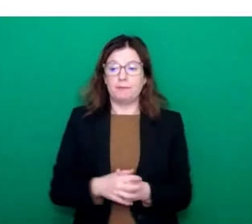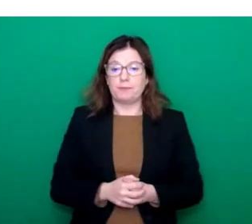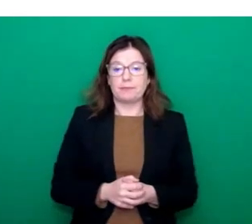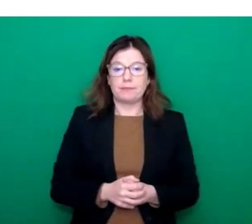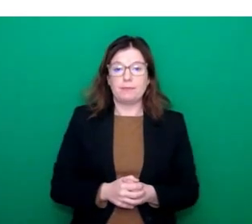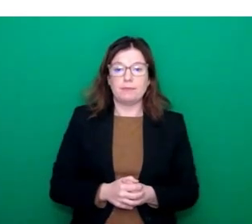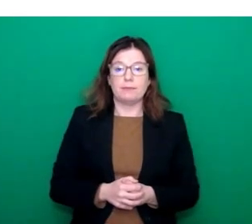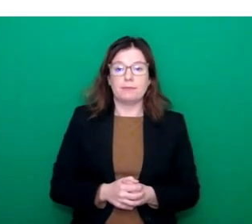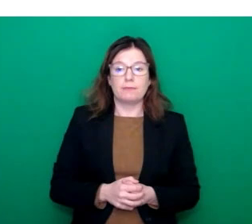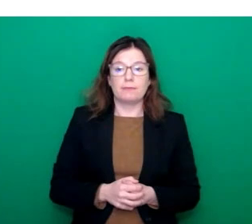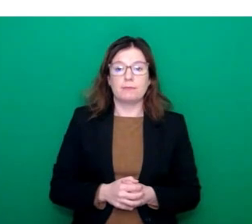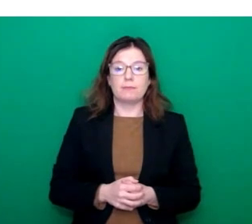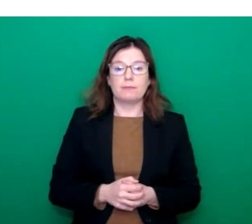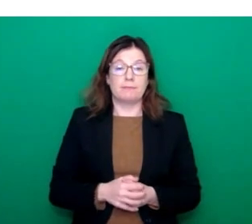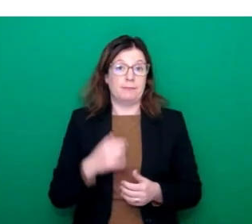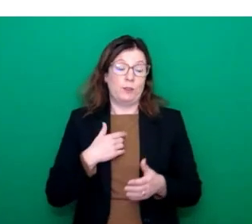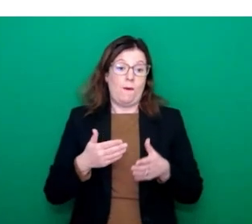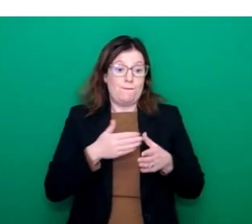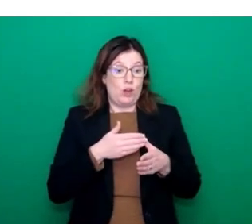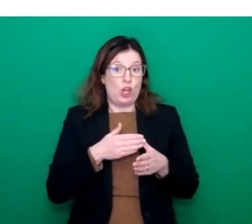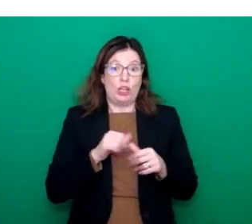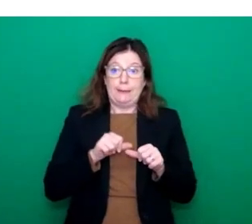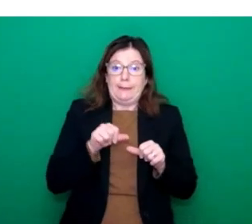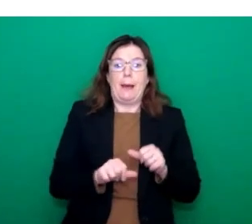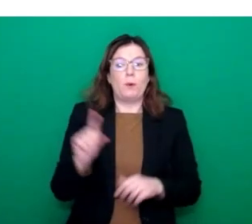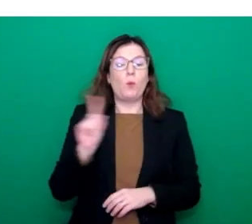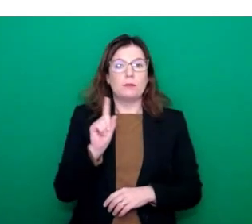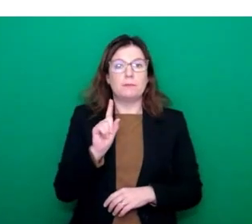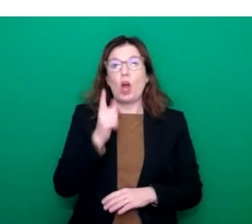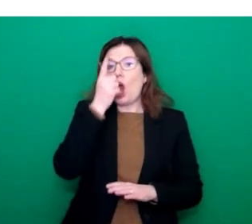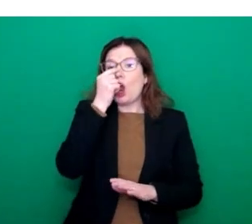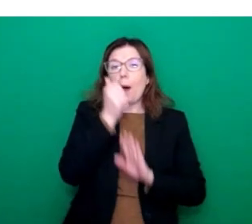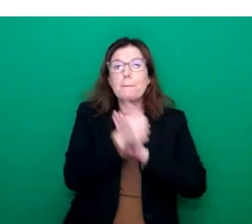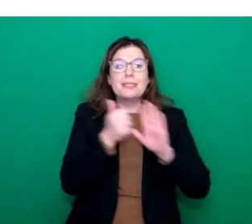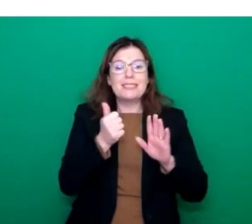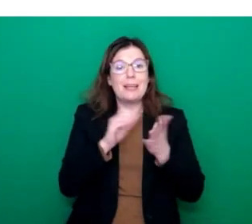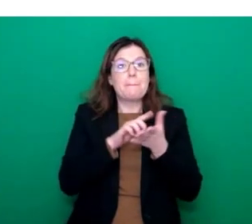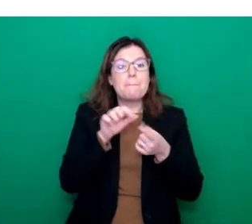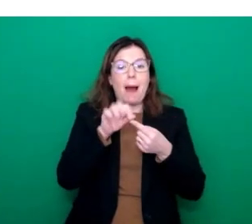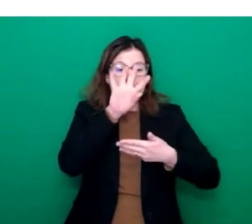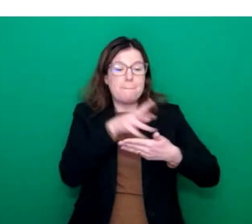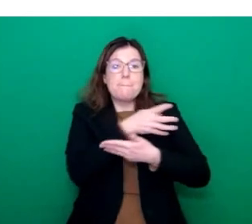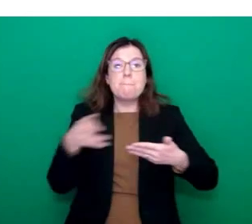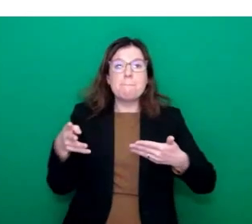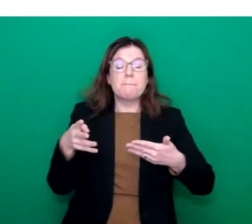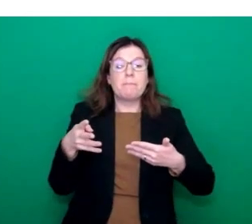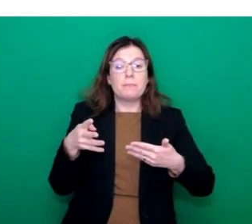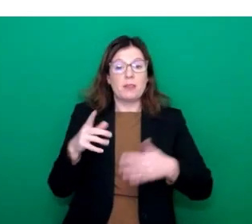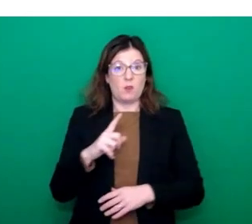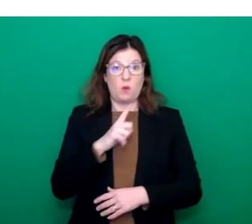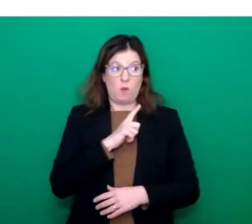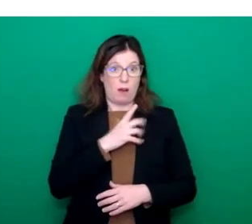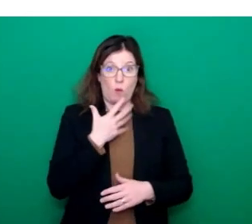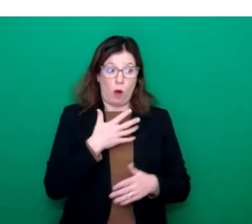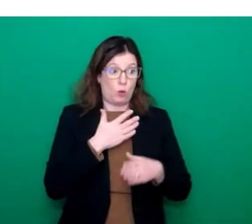put together the competency map. It's very important that if we're going to invest in workforces, we